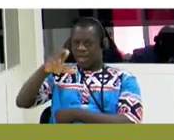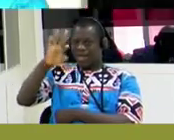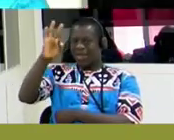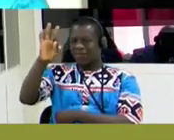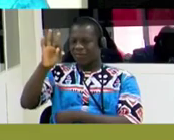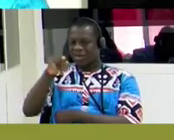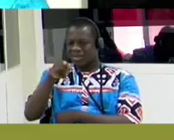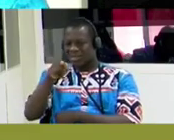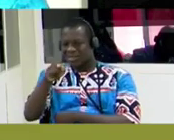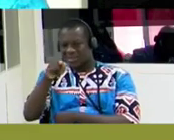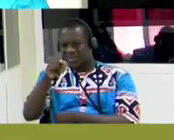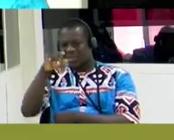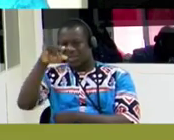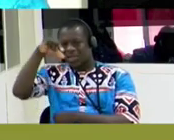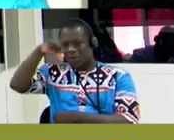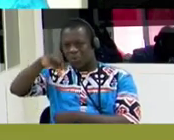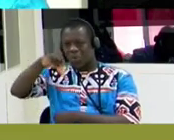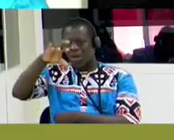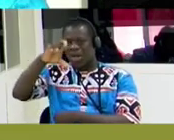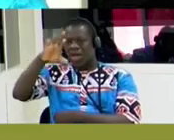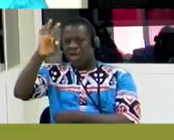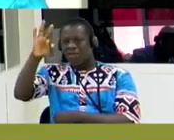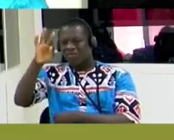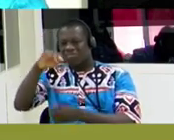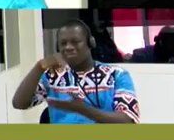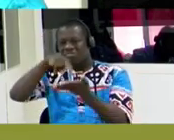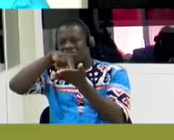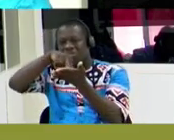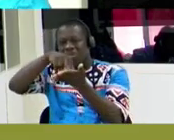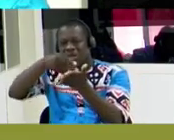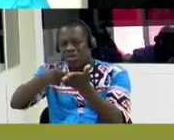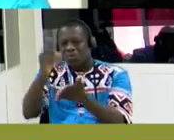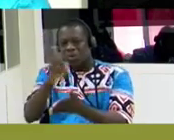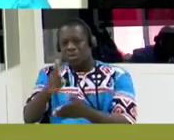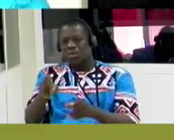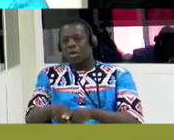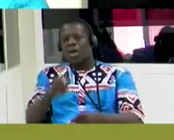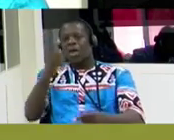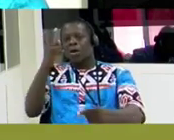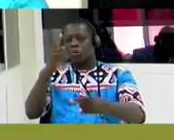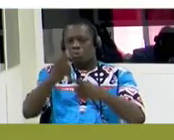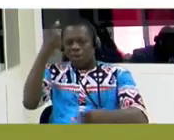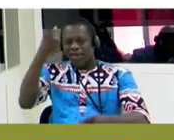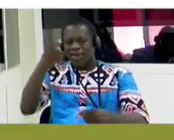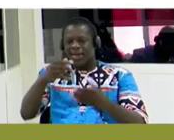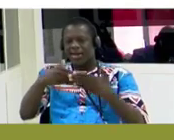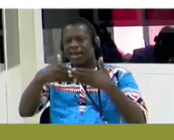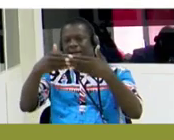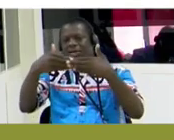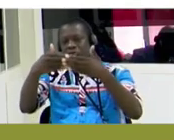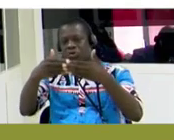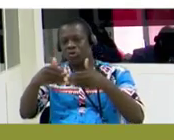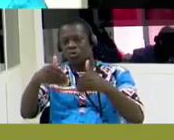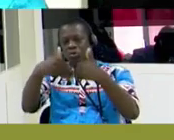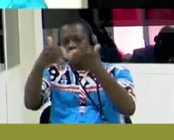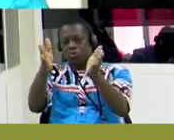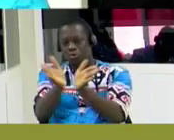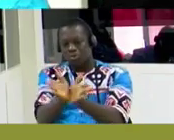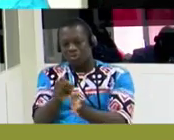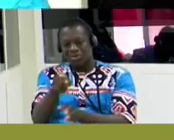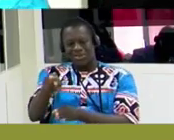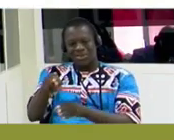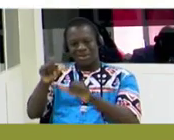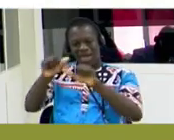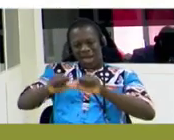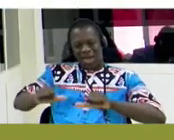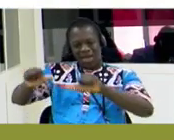What you by QRF you mean Quick Reaction Force, quick right? Quick Reaction Force, yeah. And where was this QRF located?